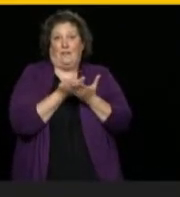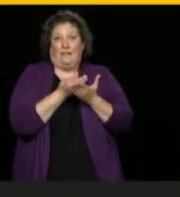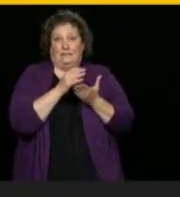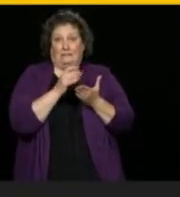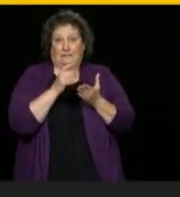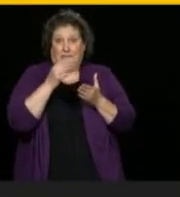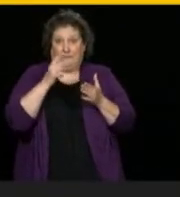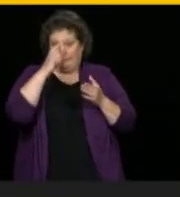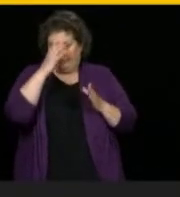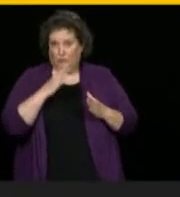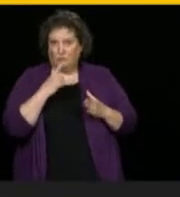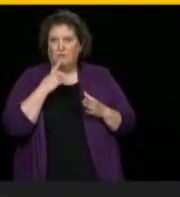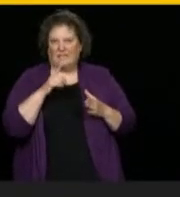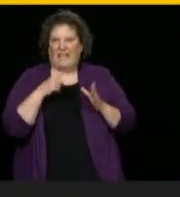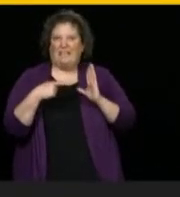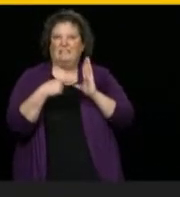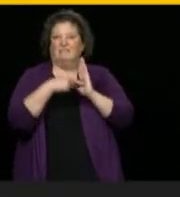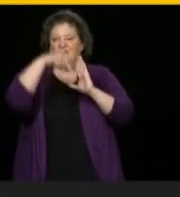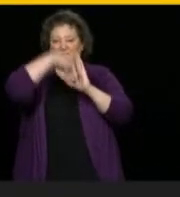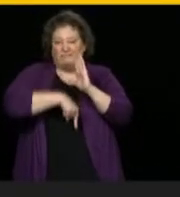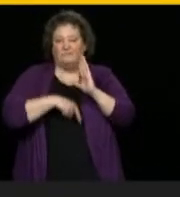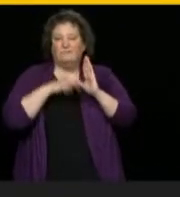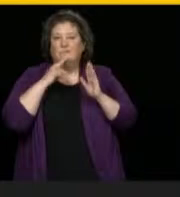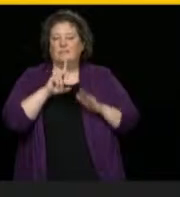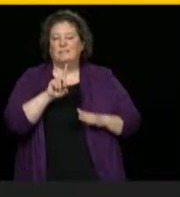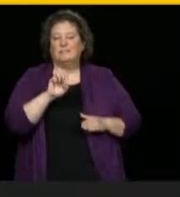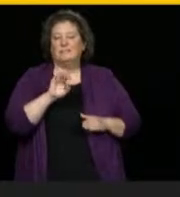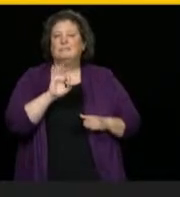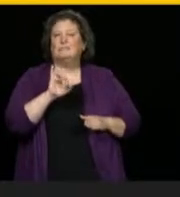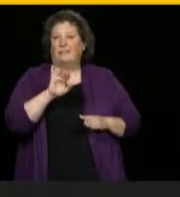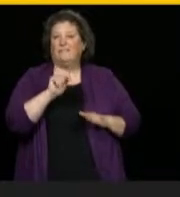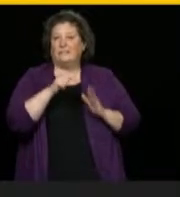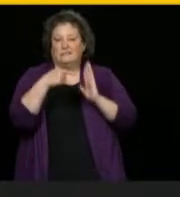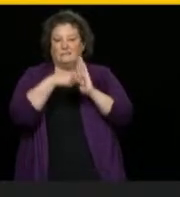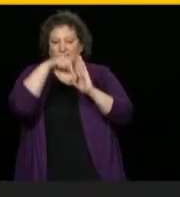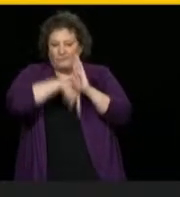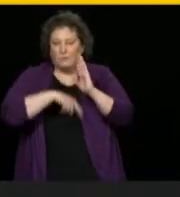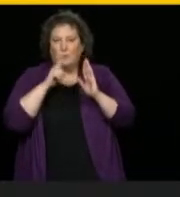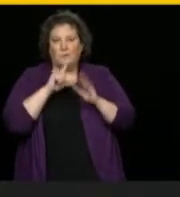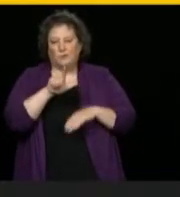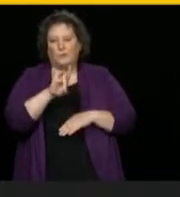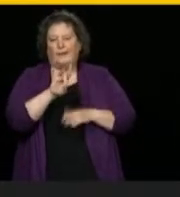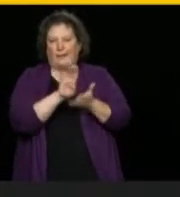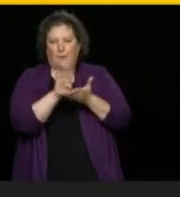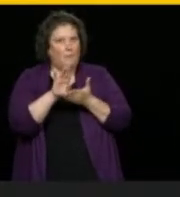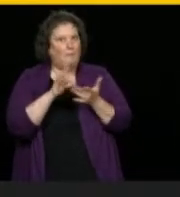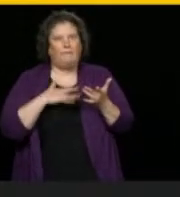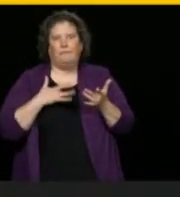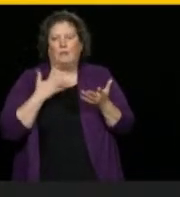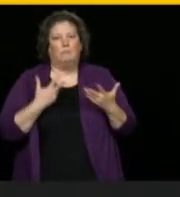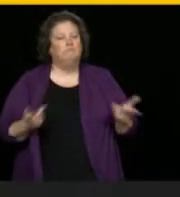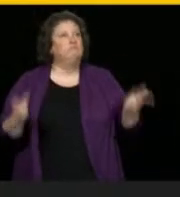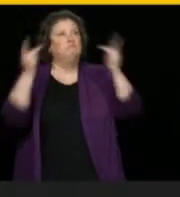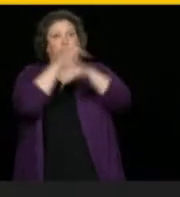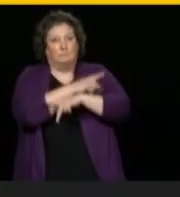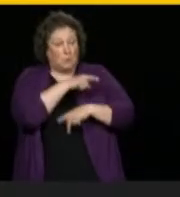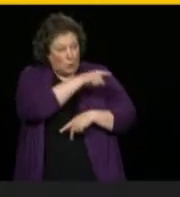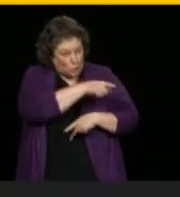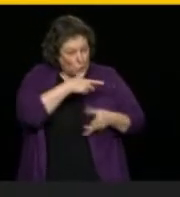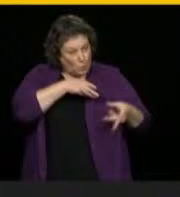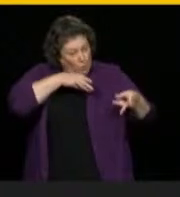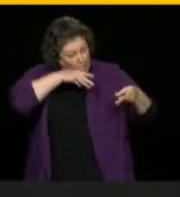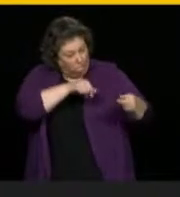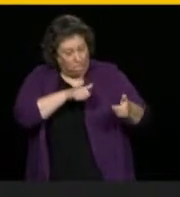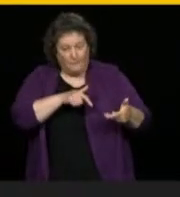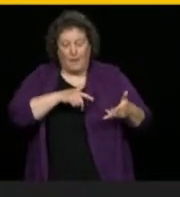looking, what we're hearing, it looks like it could be 10 times that. Do you feel the spending has gotten out of control, or are you looking at extending